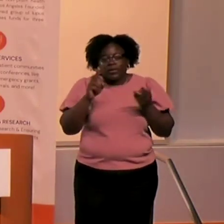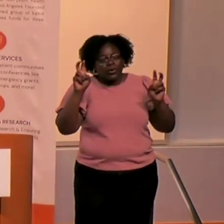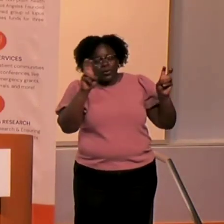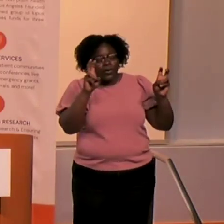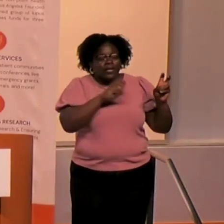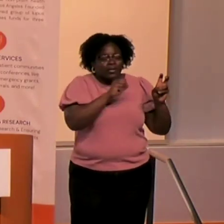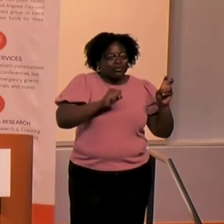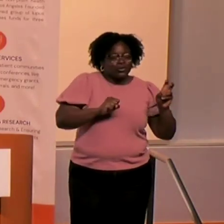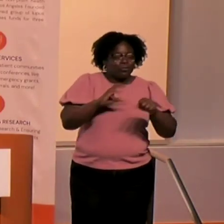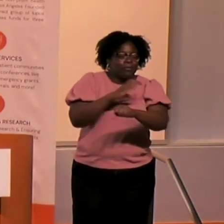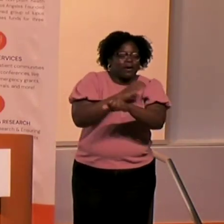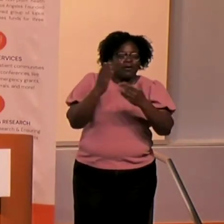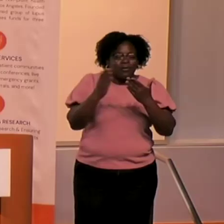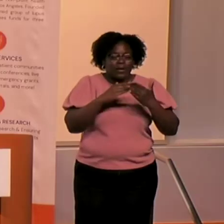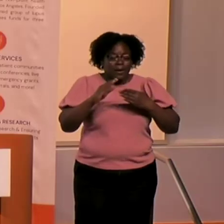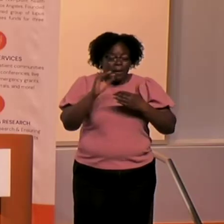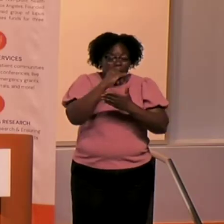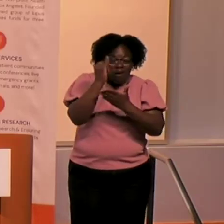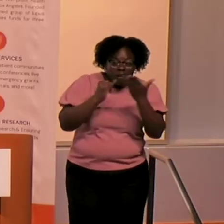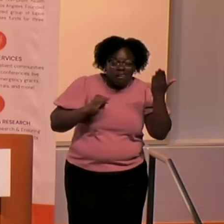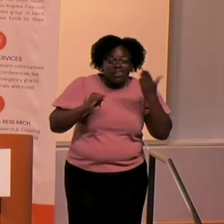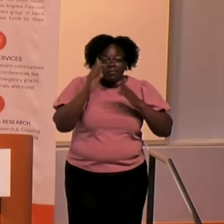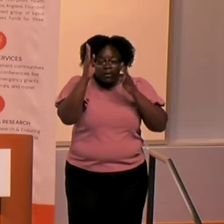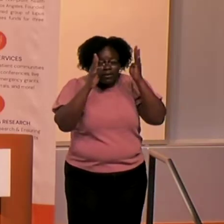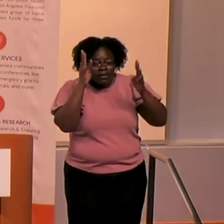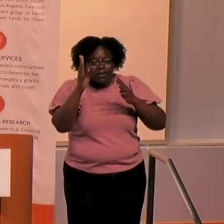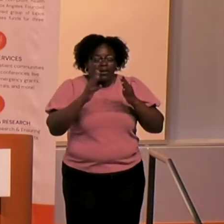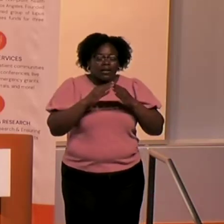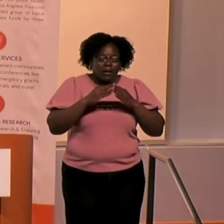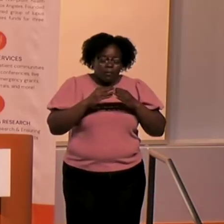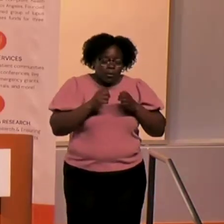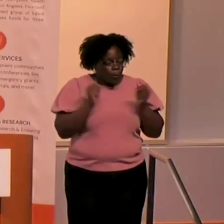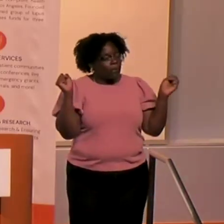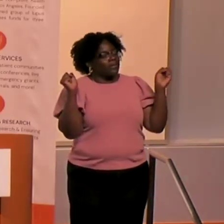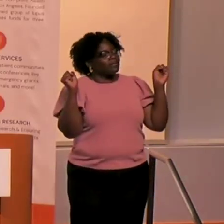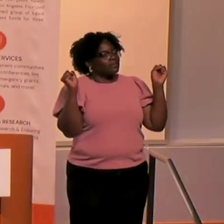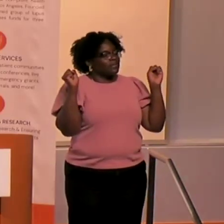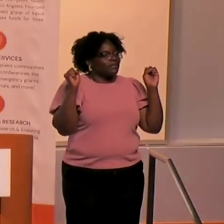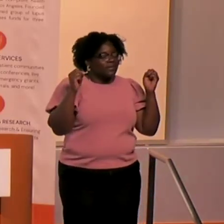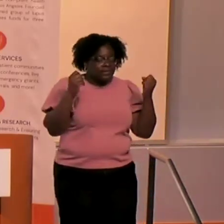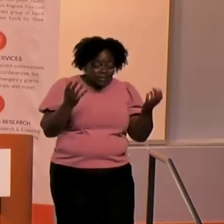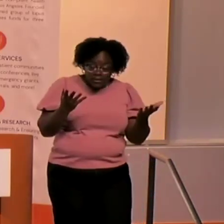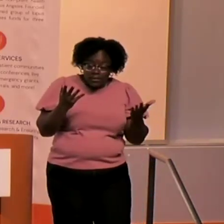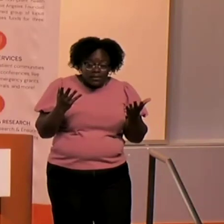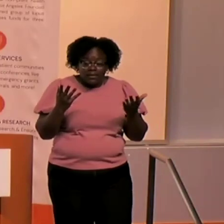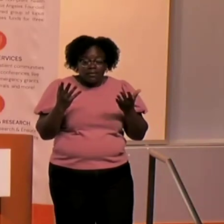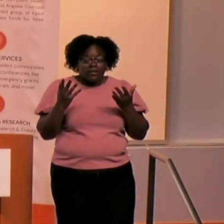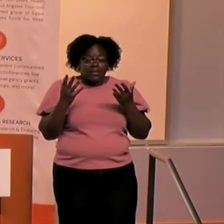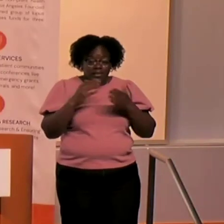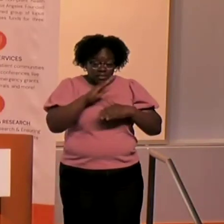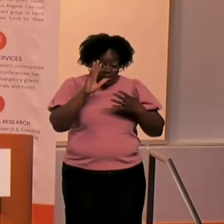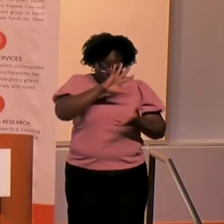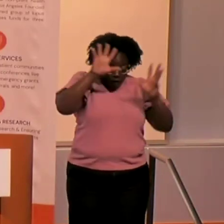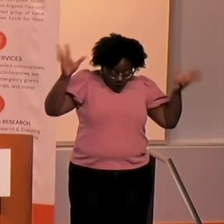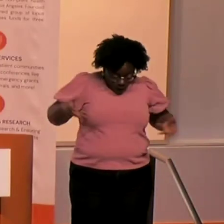because I feel like even in my art, I'm very vulnerable. So might as well, like it's a part of me. It's not all of me, the lupus, but